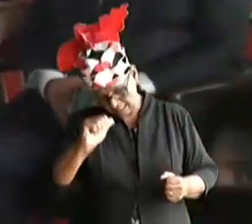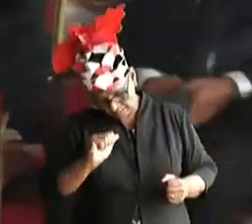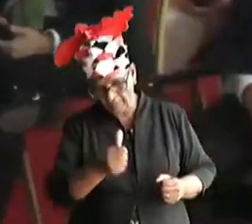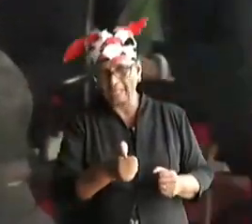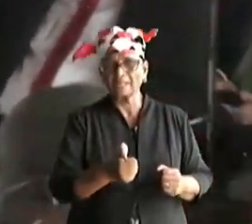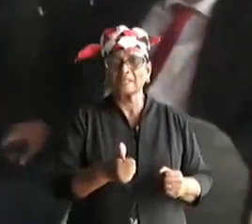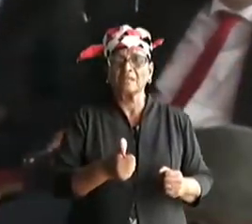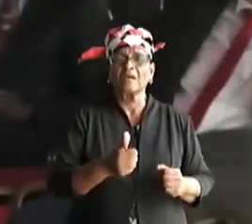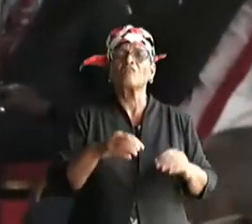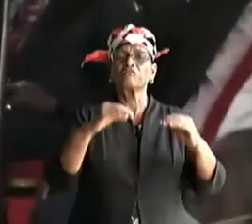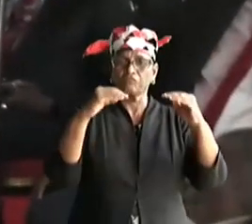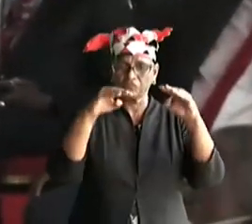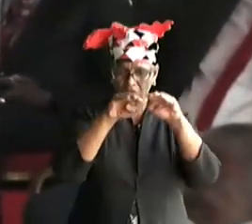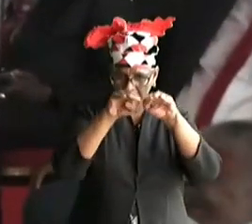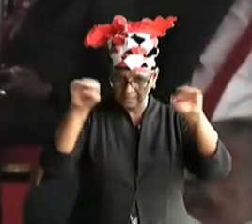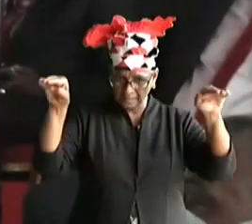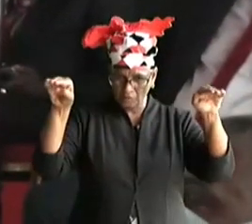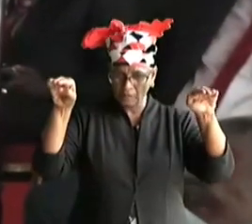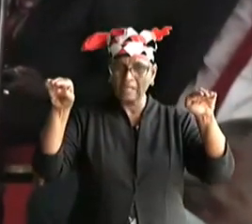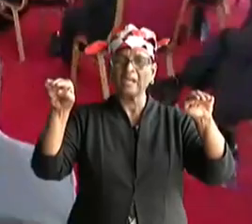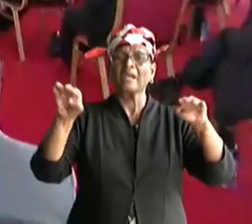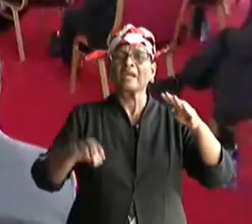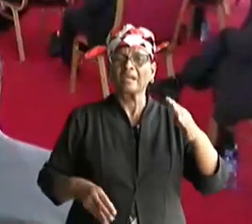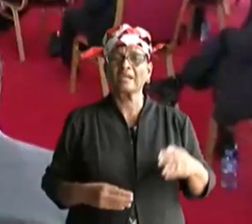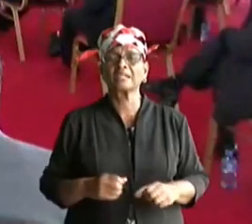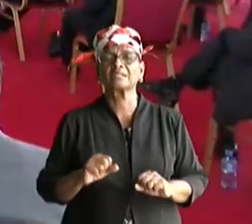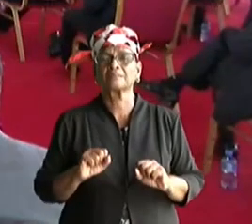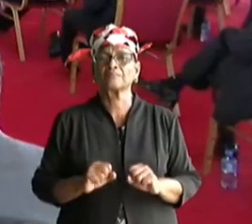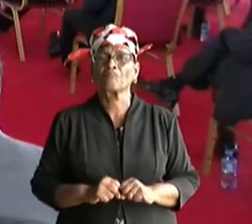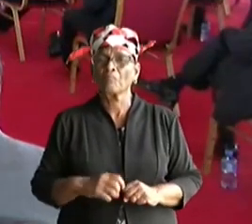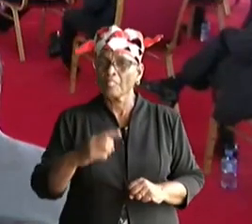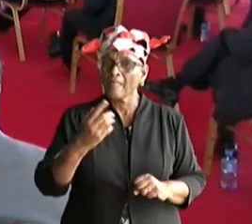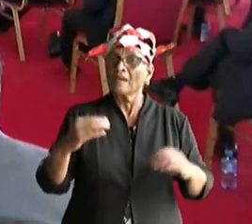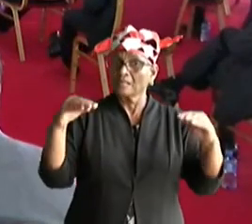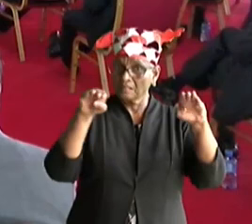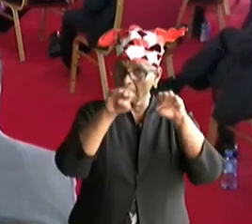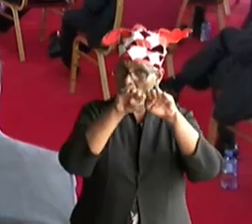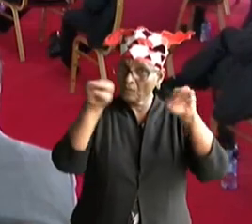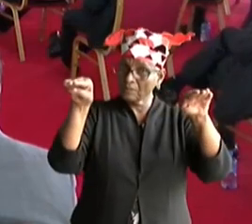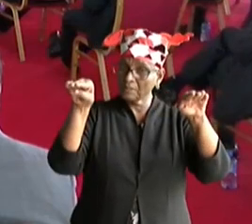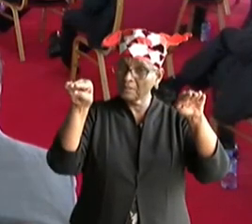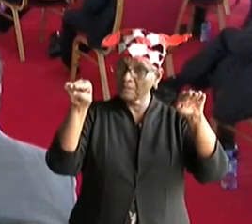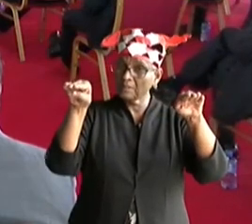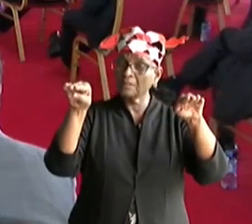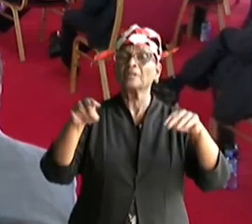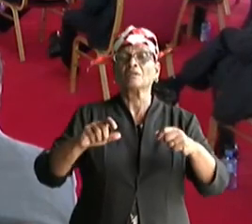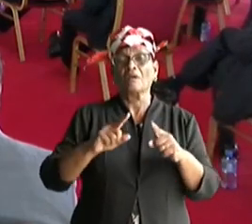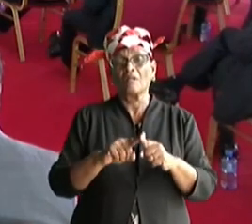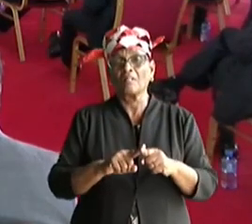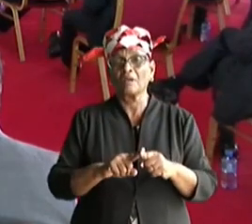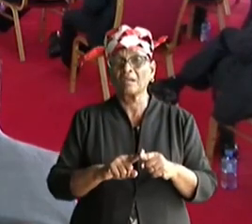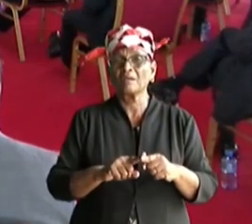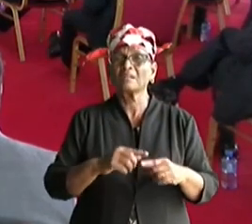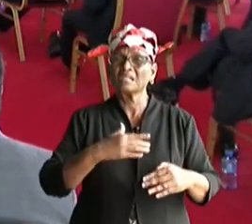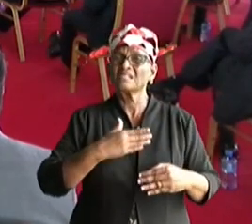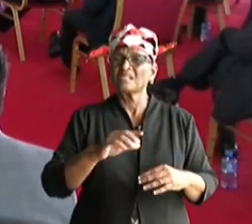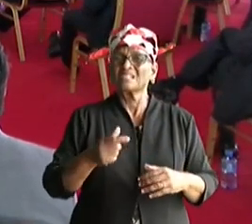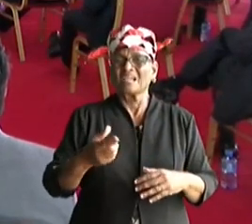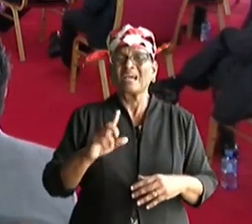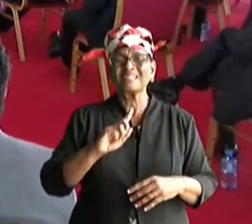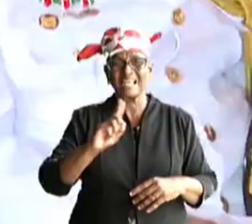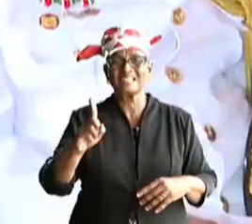for democratic norms and values. Democracy helps to unlock the latent